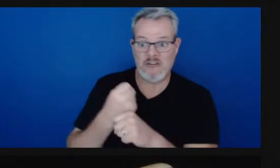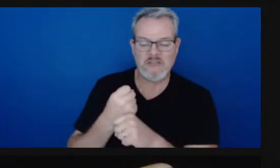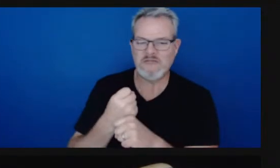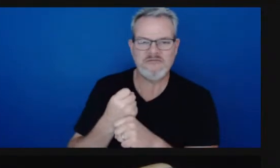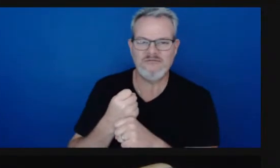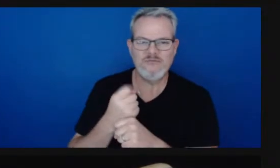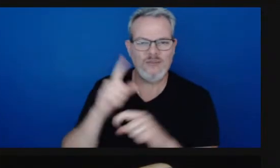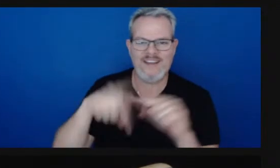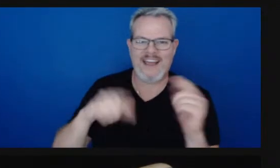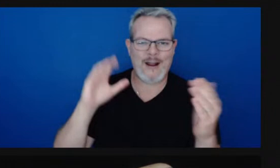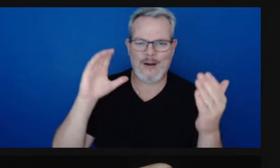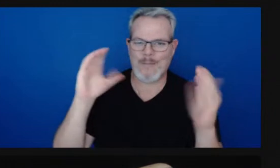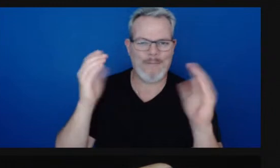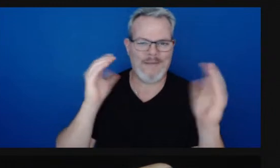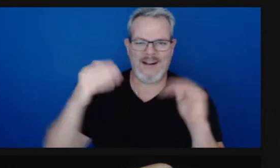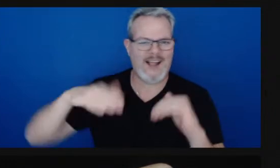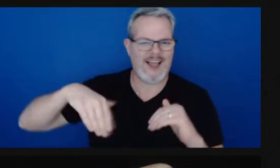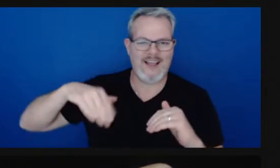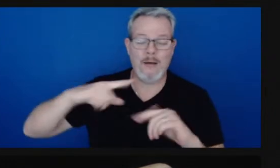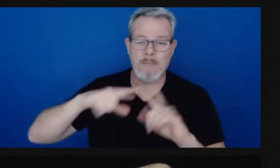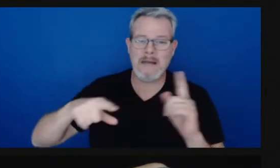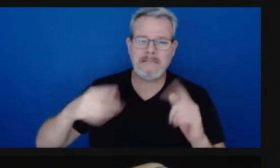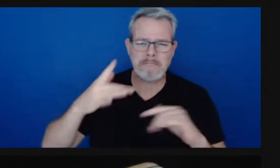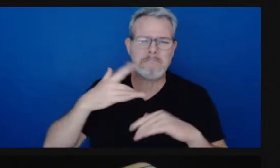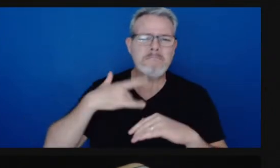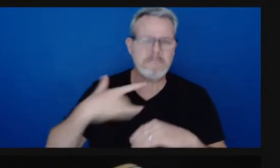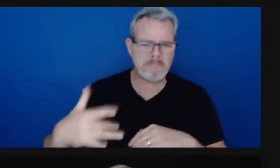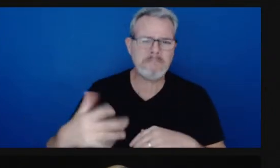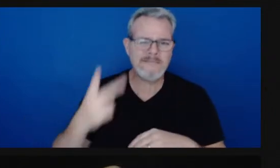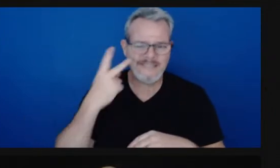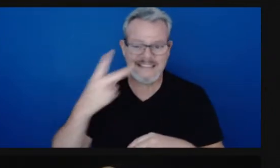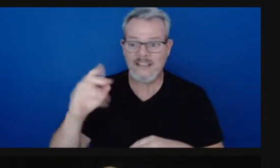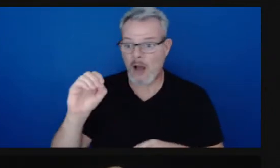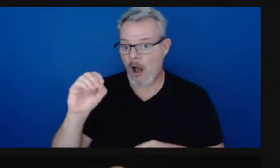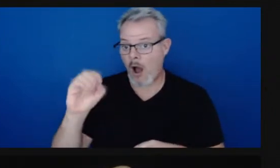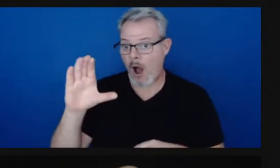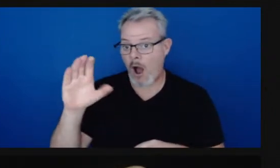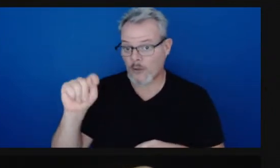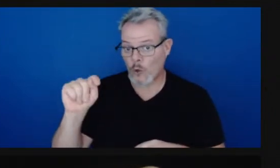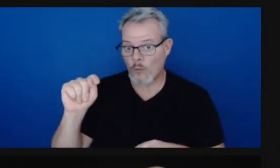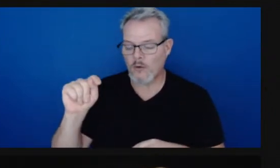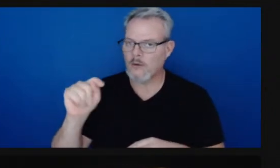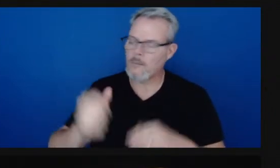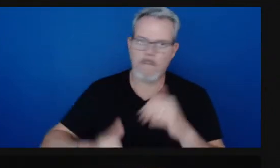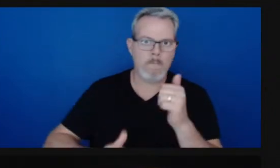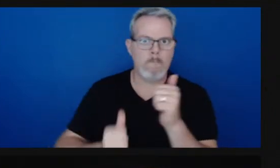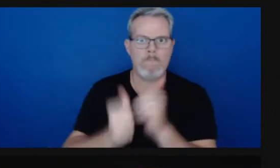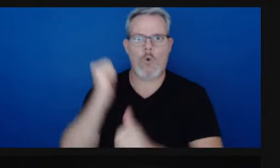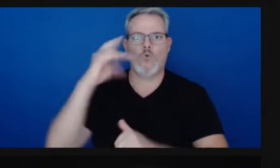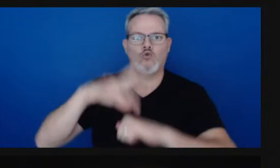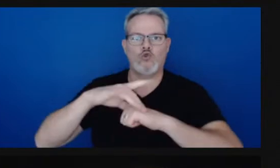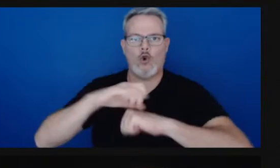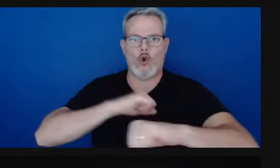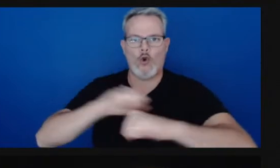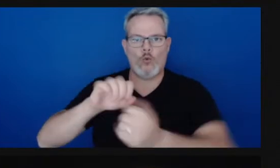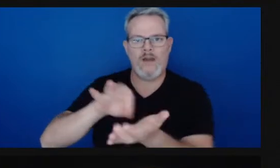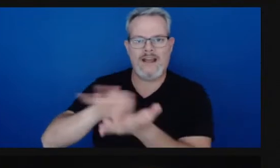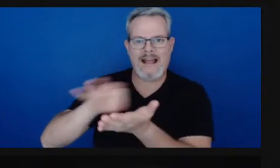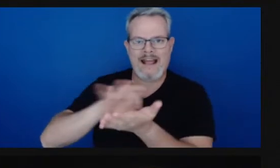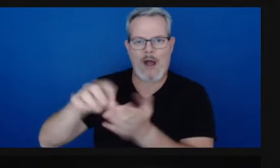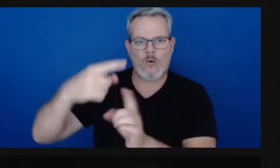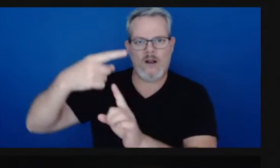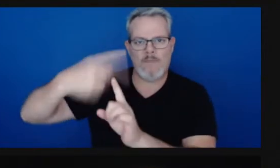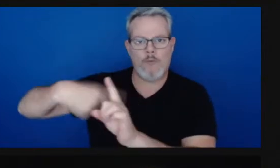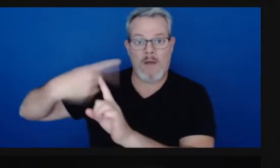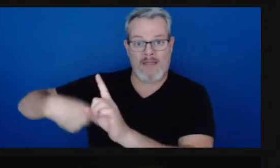compare this very easily. But you can see October was the highest earthquake count per month for the last 5